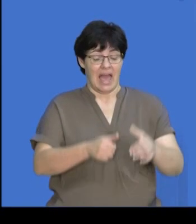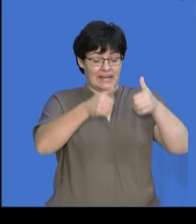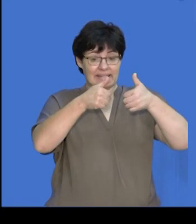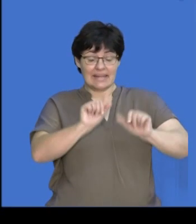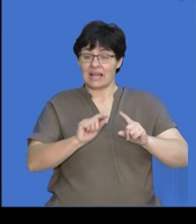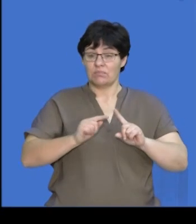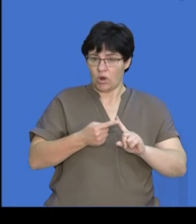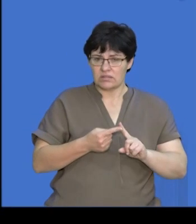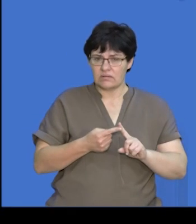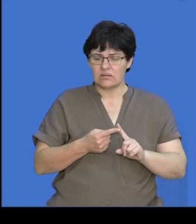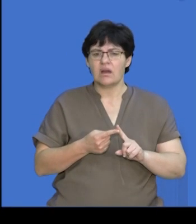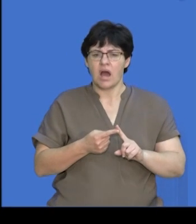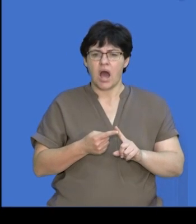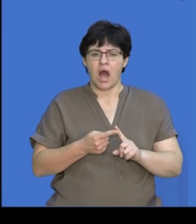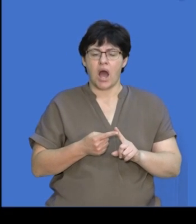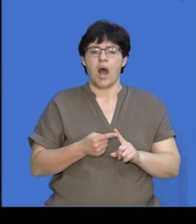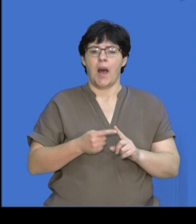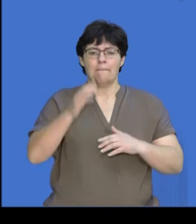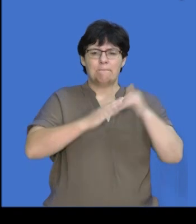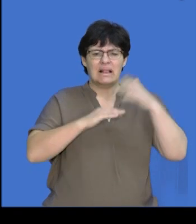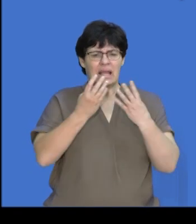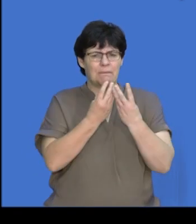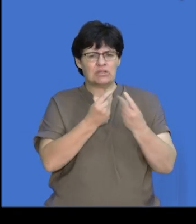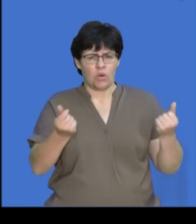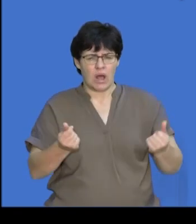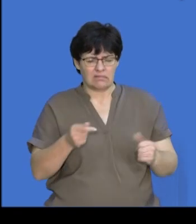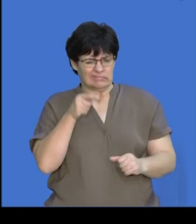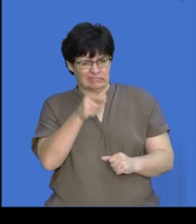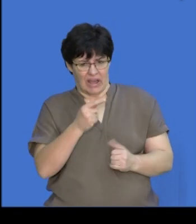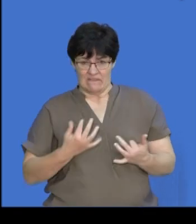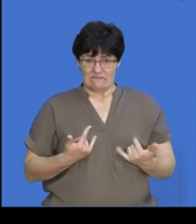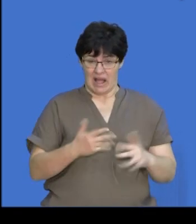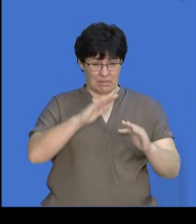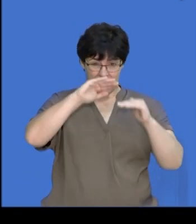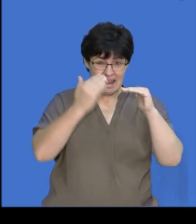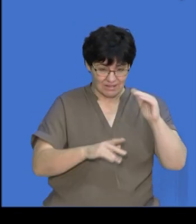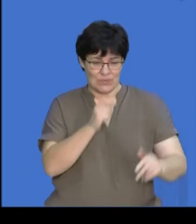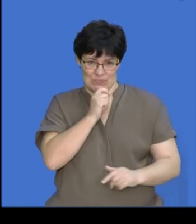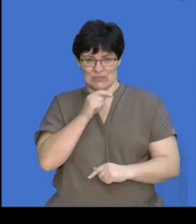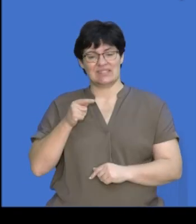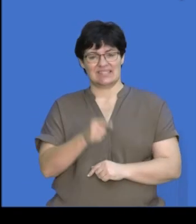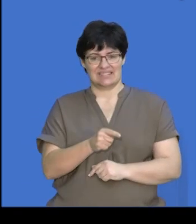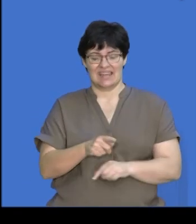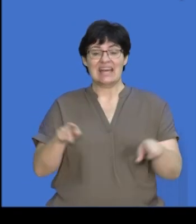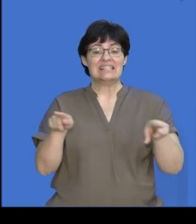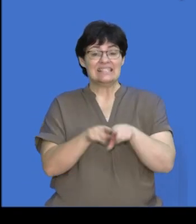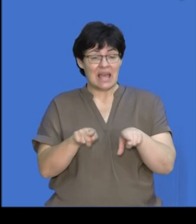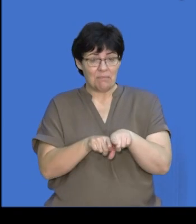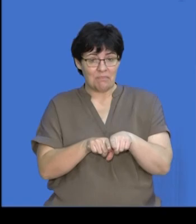point, use approved building materials that are less flammable, as well as they